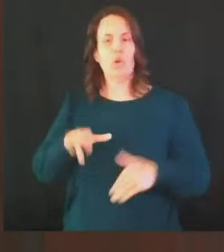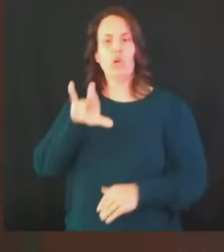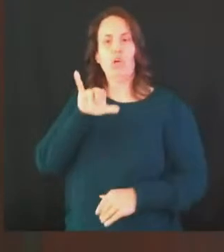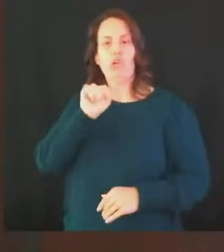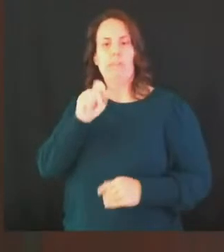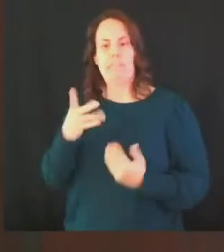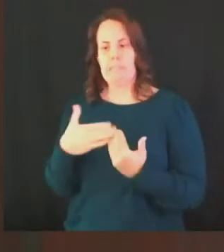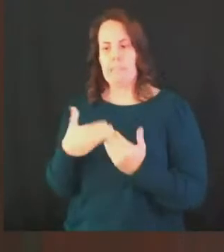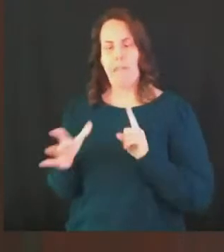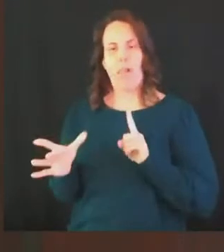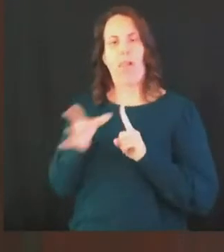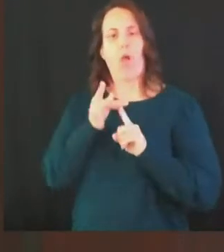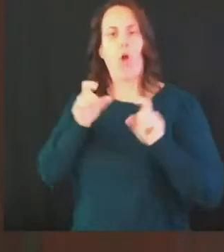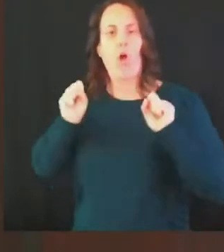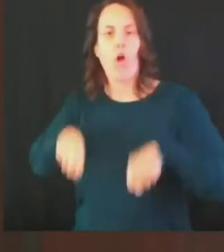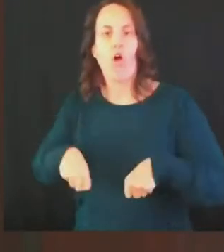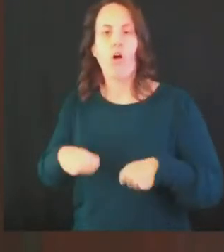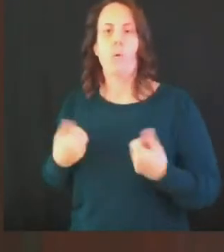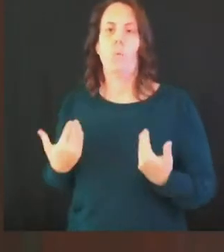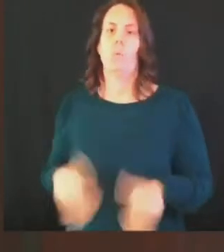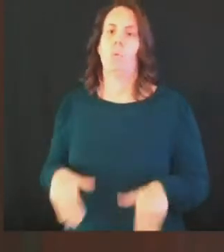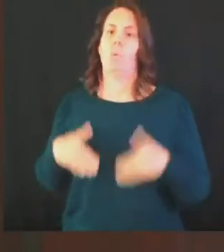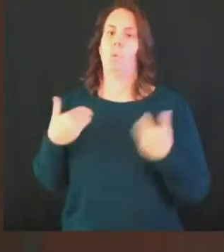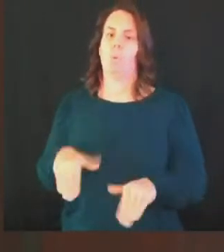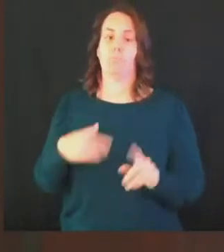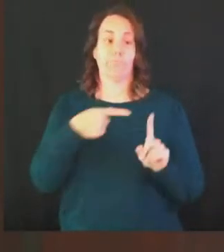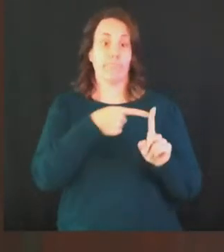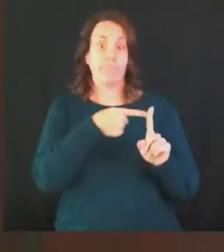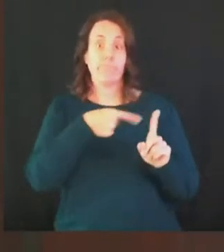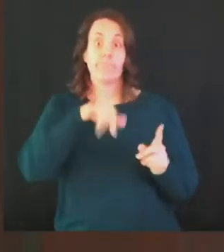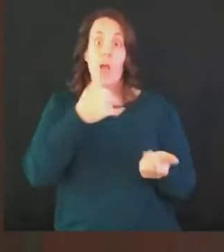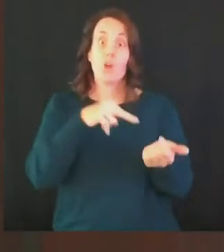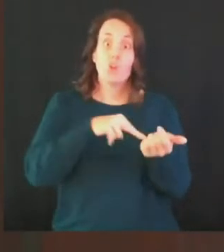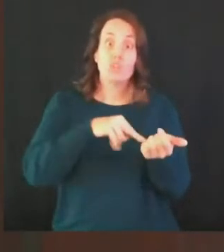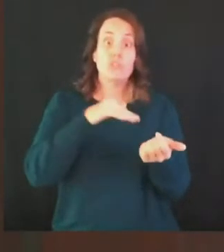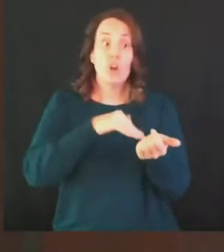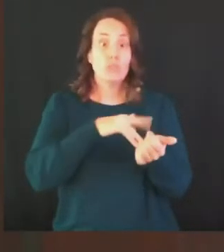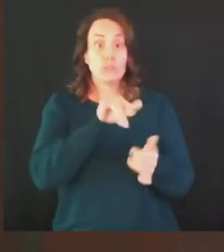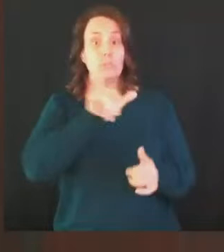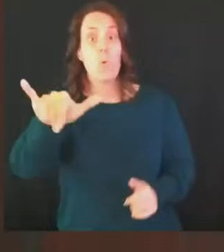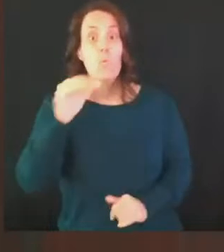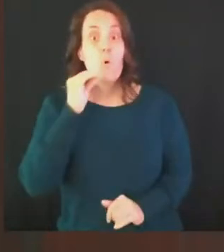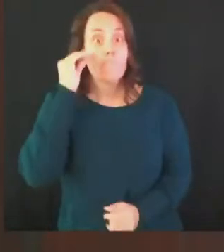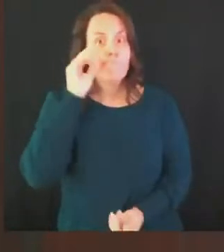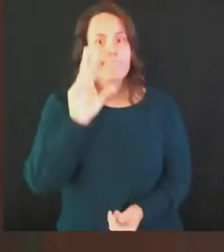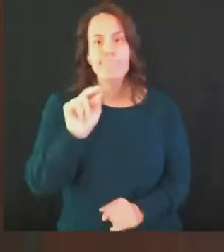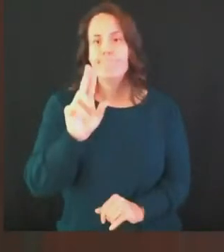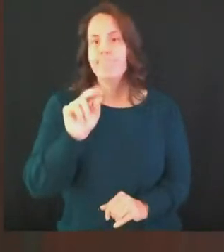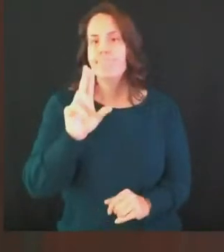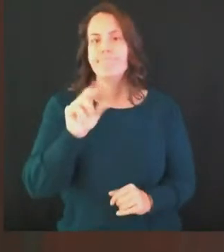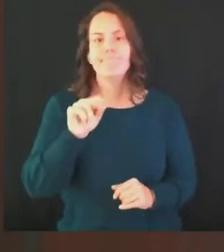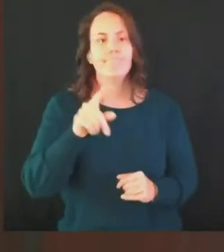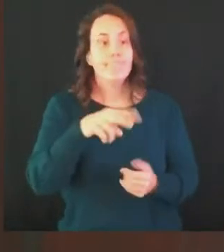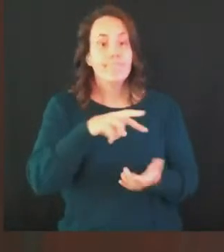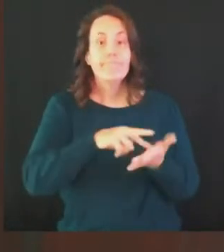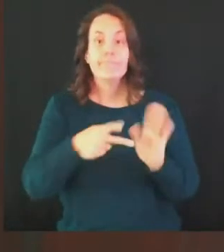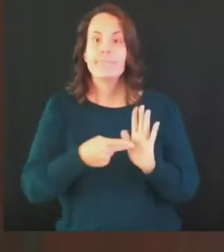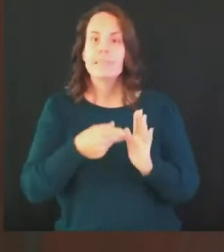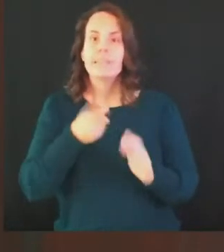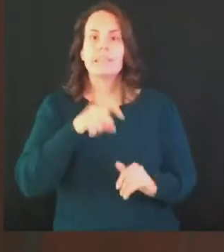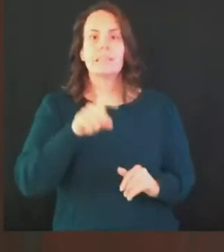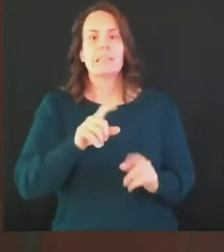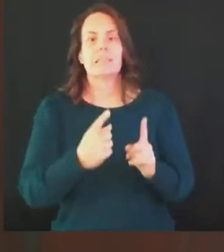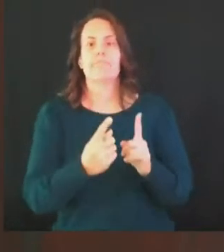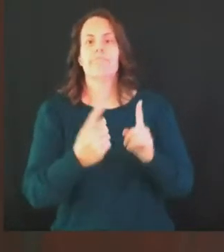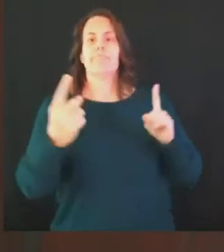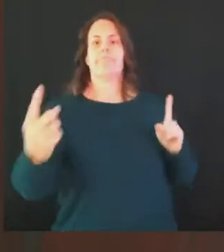that Wisconsinites step up and stay home as much as you are able. Your actions can not only help stop